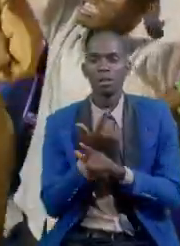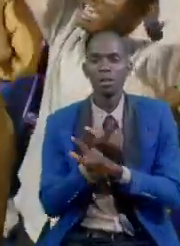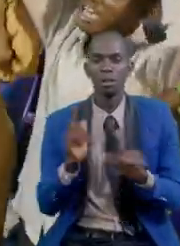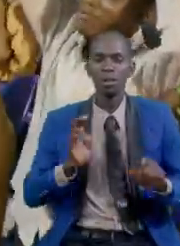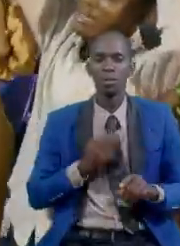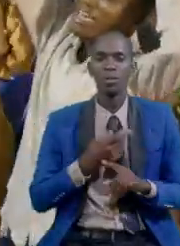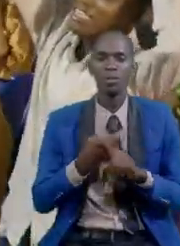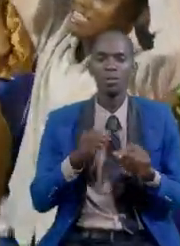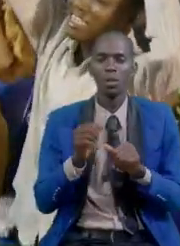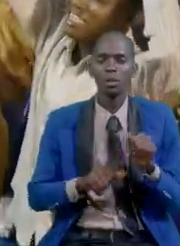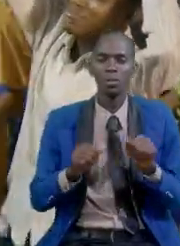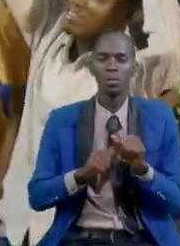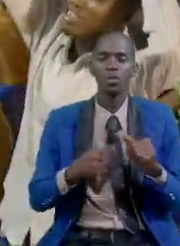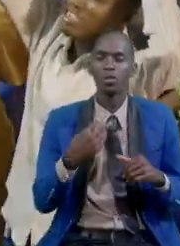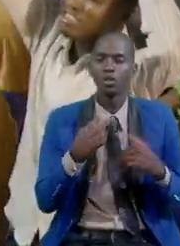bondage.